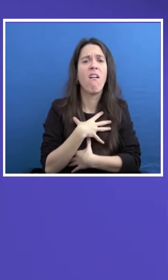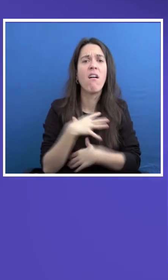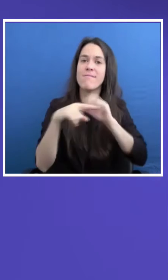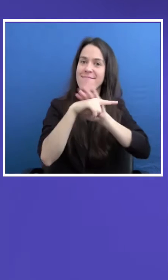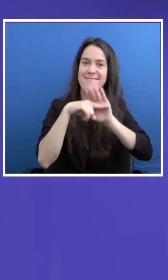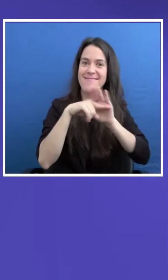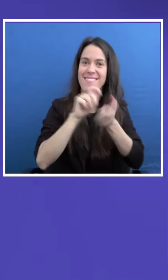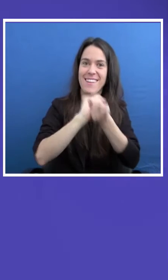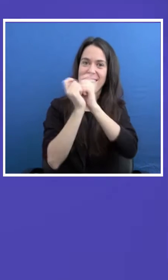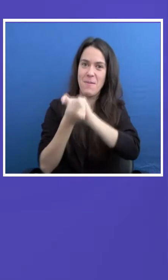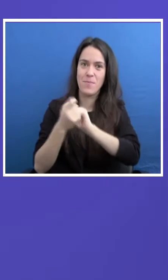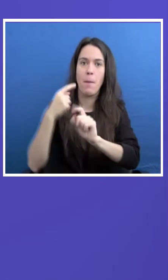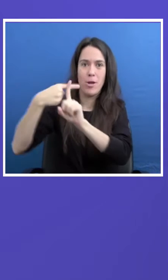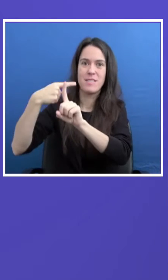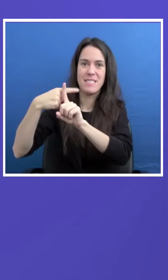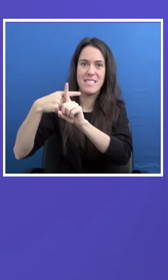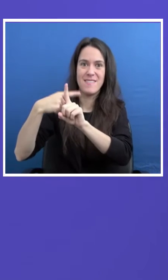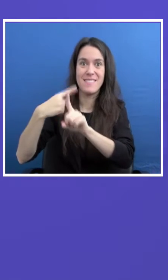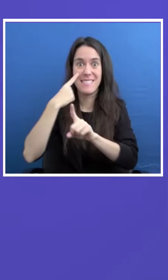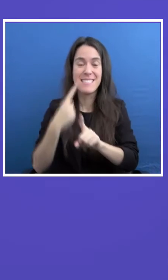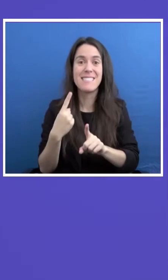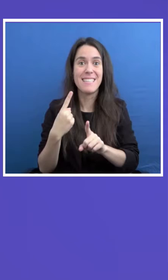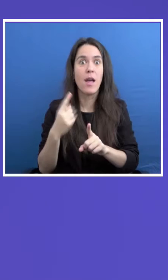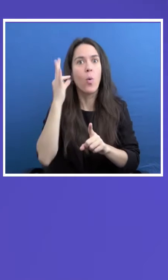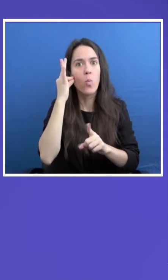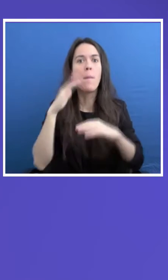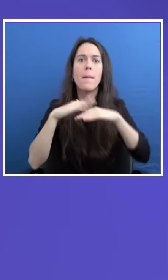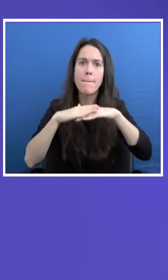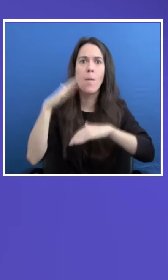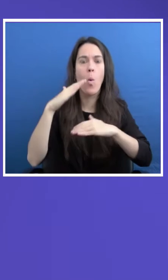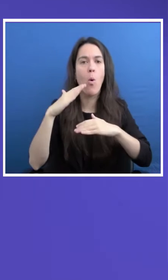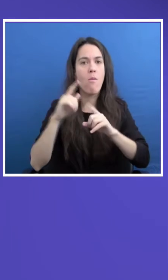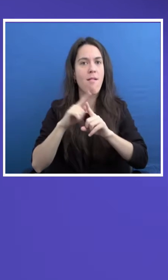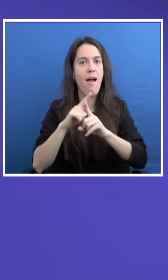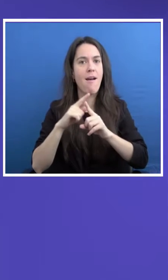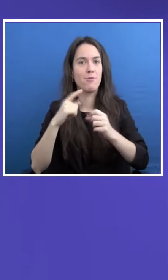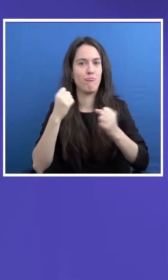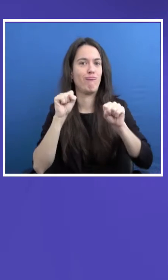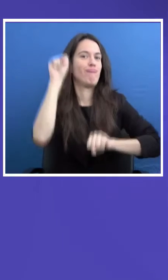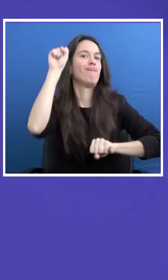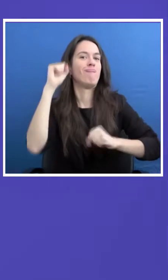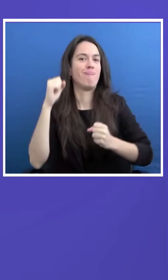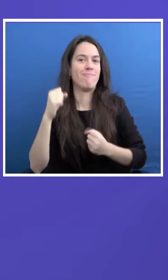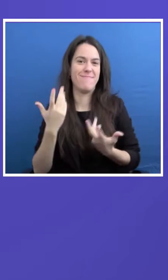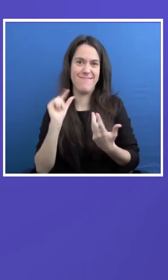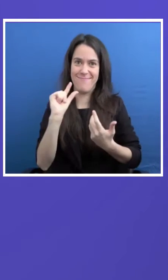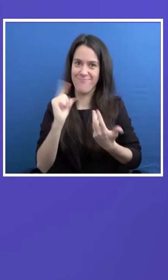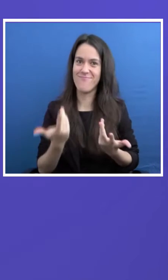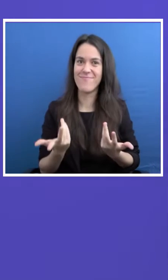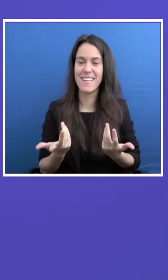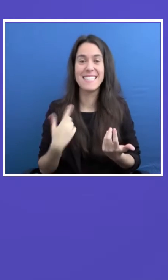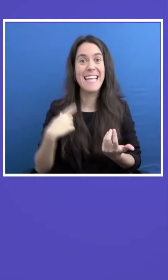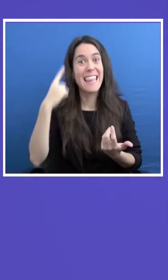narrative where the woman turns into a hero figure. So I think that is something we can do when it comes to the content